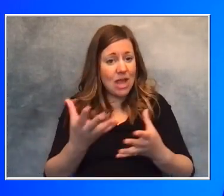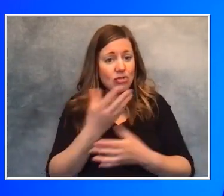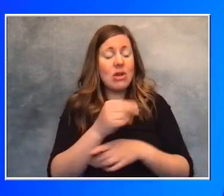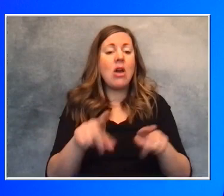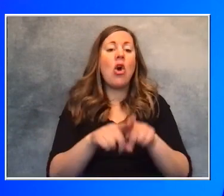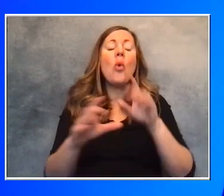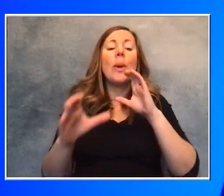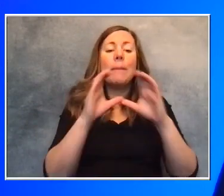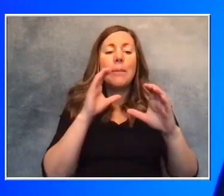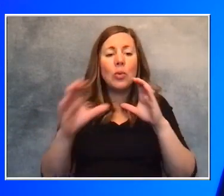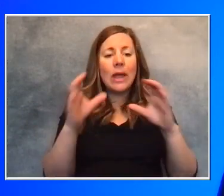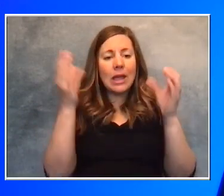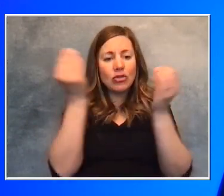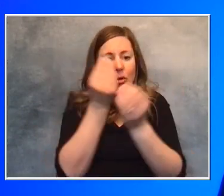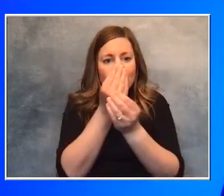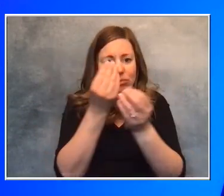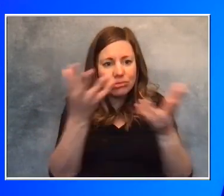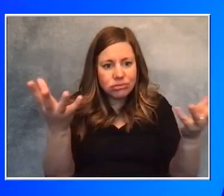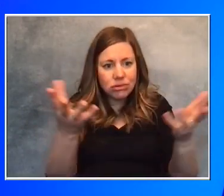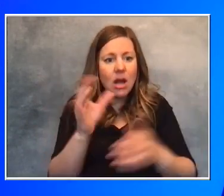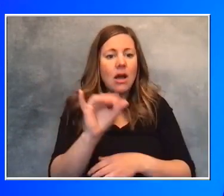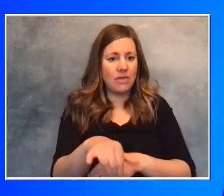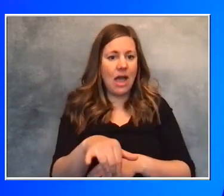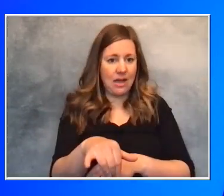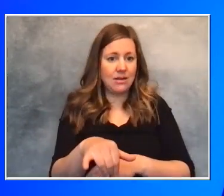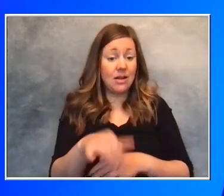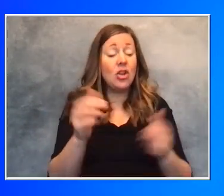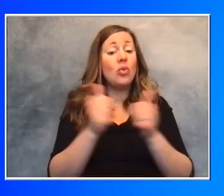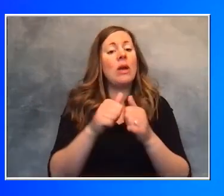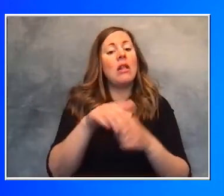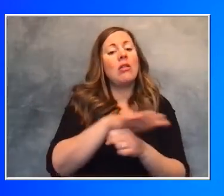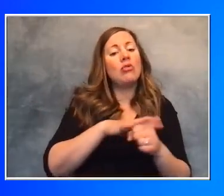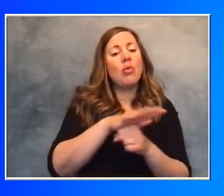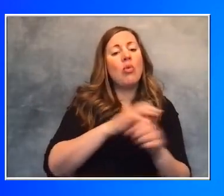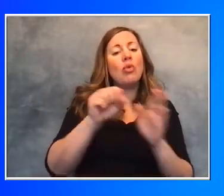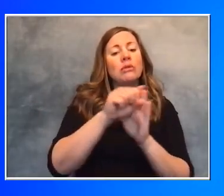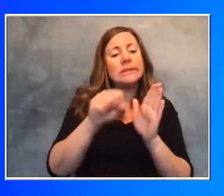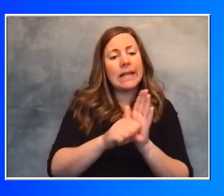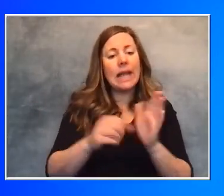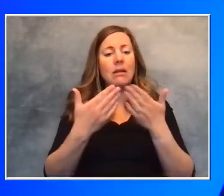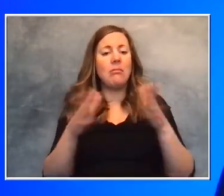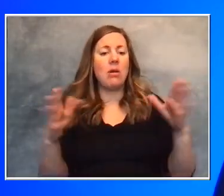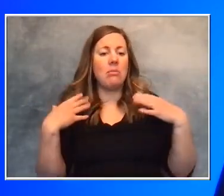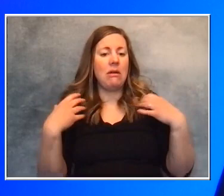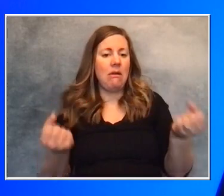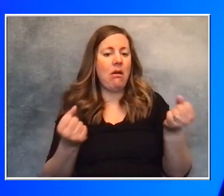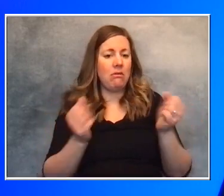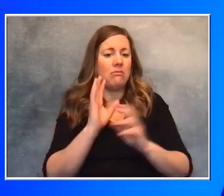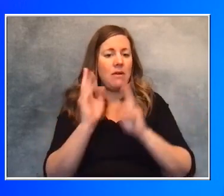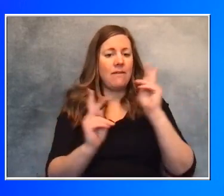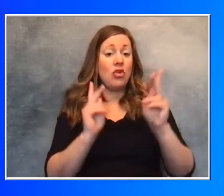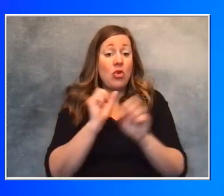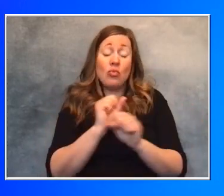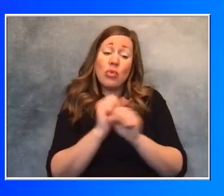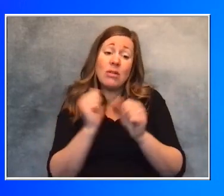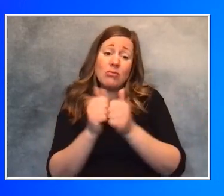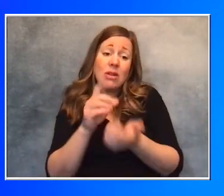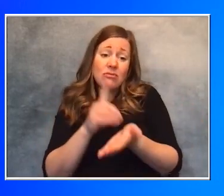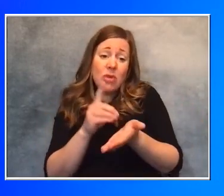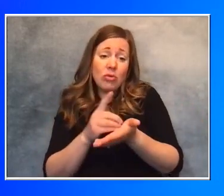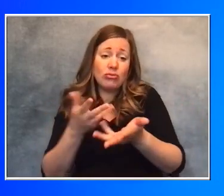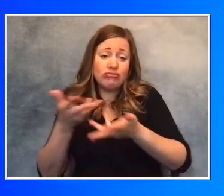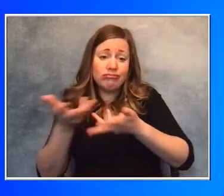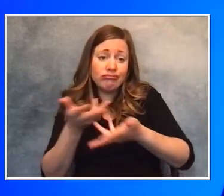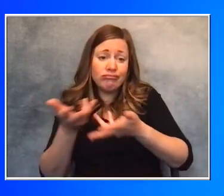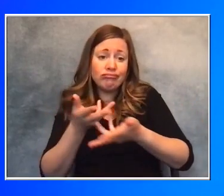that scientific information by local, state, and public health officials working really closely with expert physicians like you have